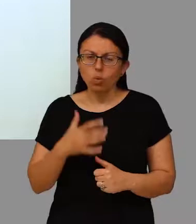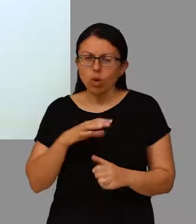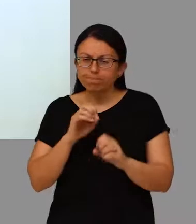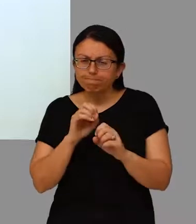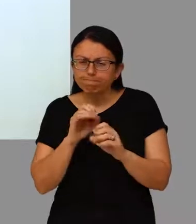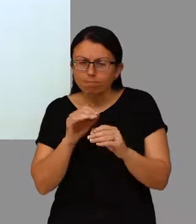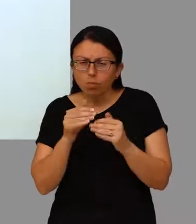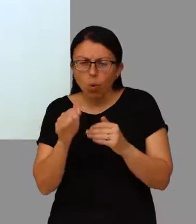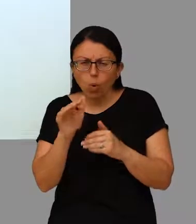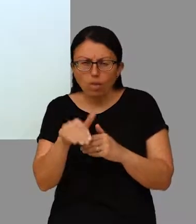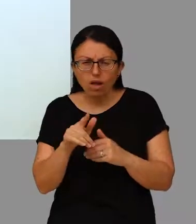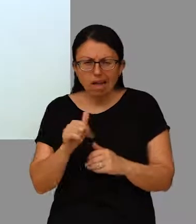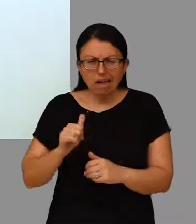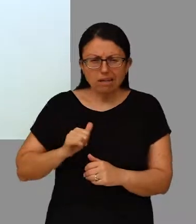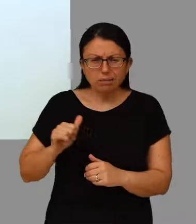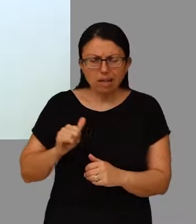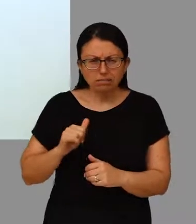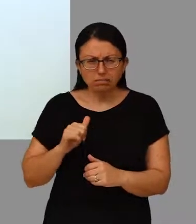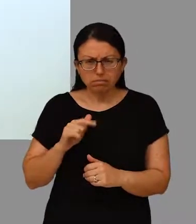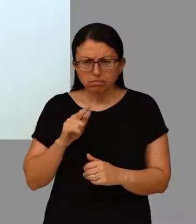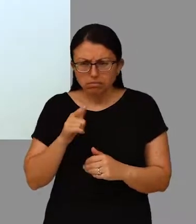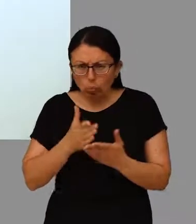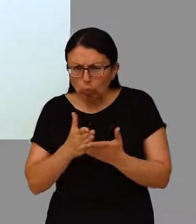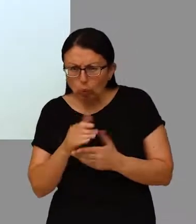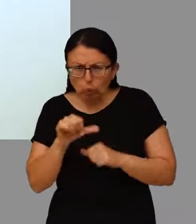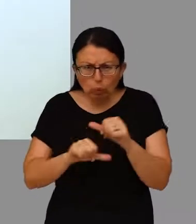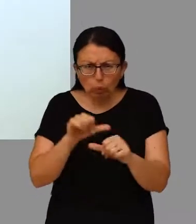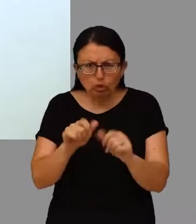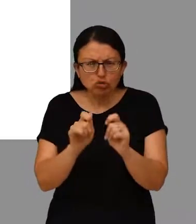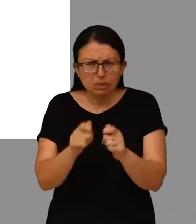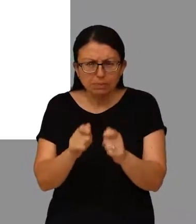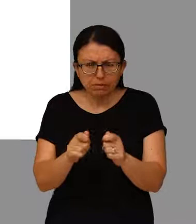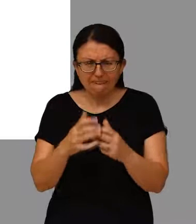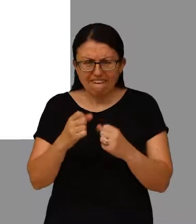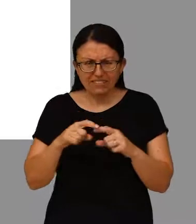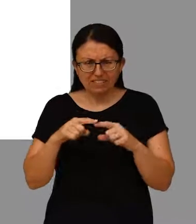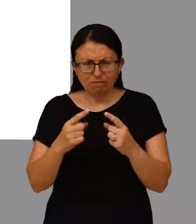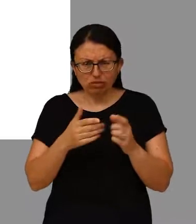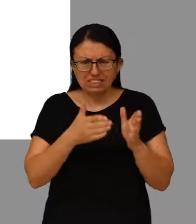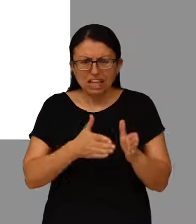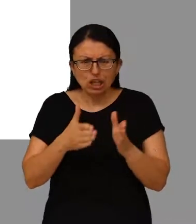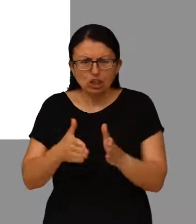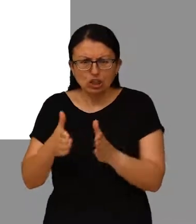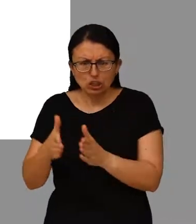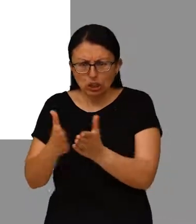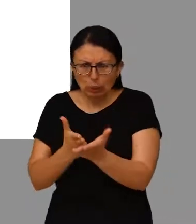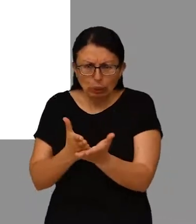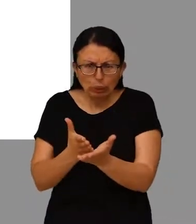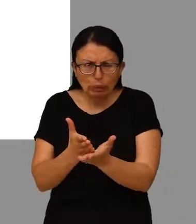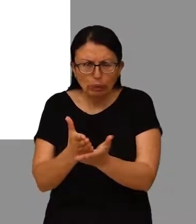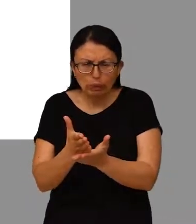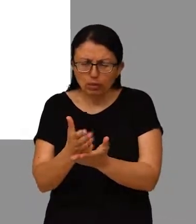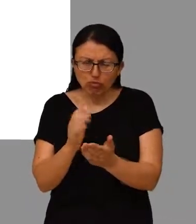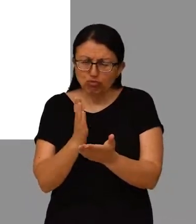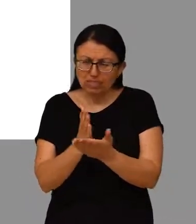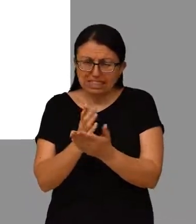I'd like to talk a little bit about what to expect whilst you're going through your treatment. There are various stages along the way,